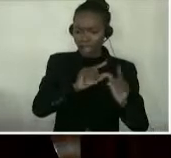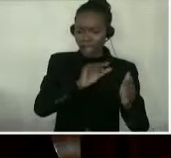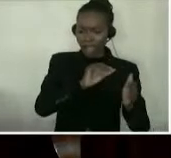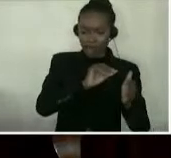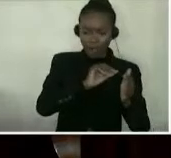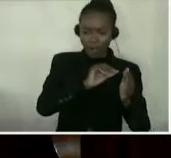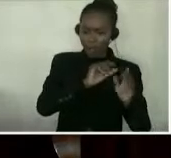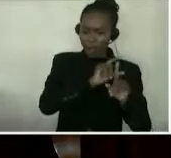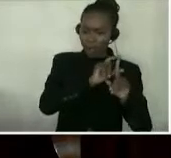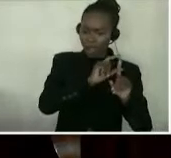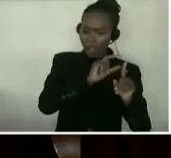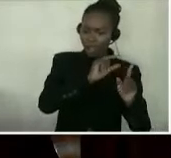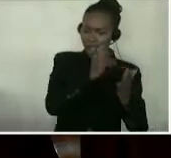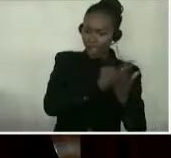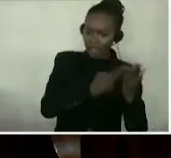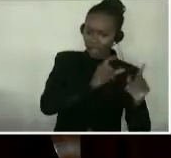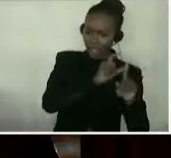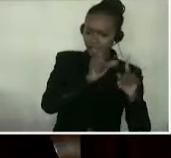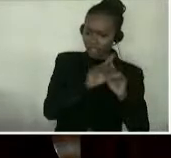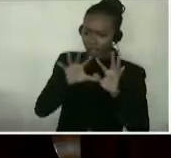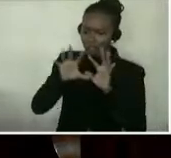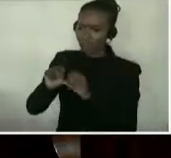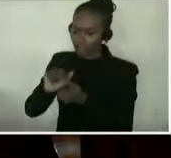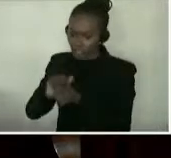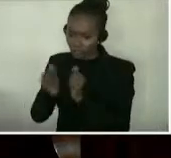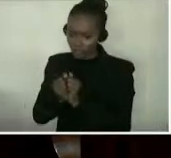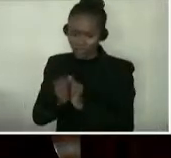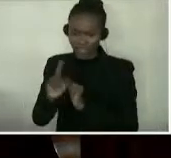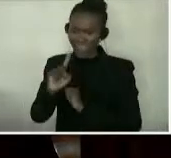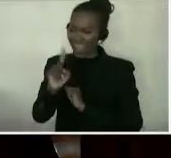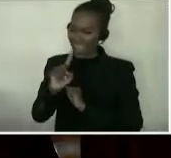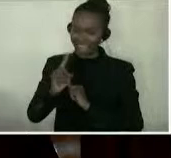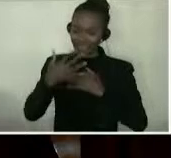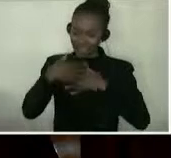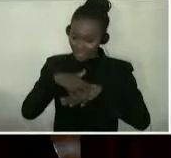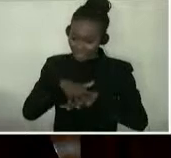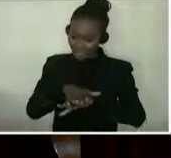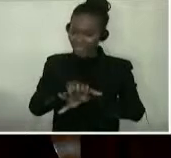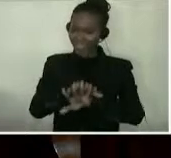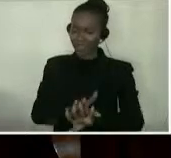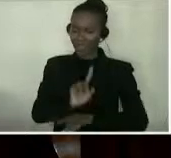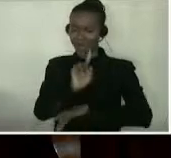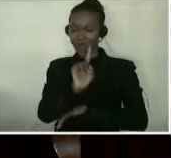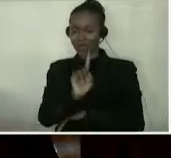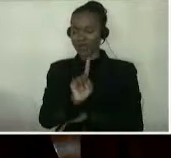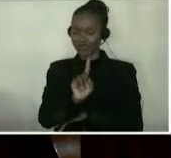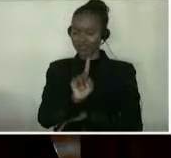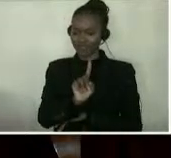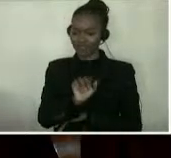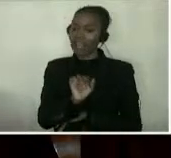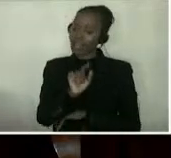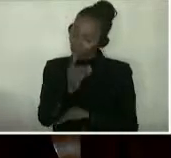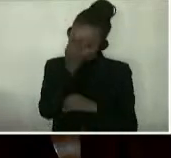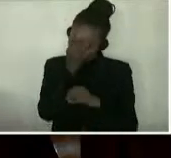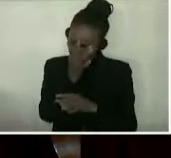sanjay s.u visa novel 10 so i just want to allay your fears in